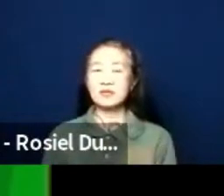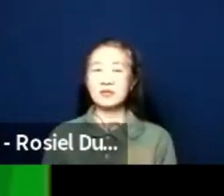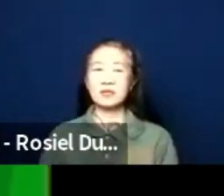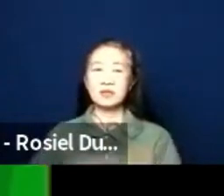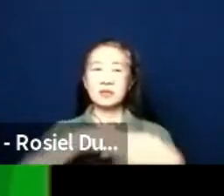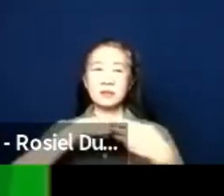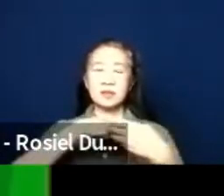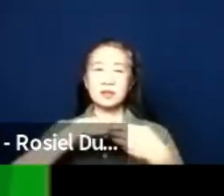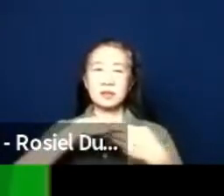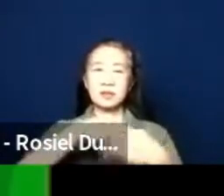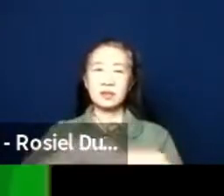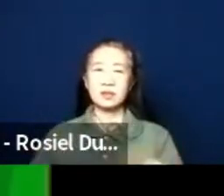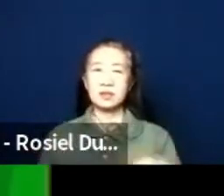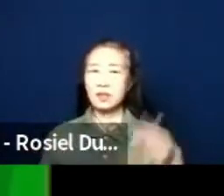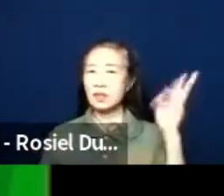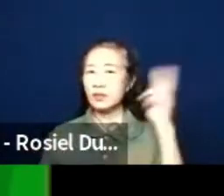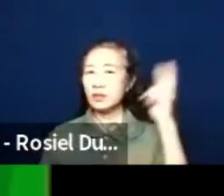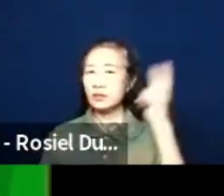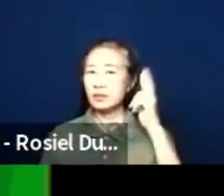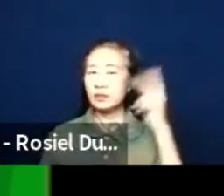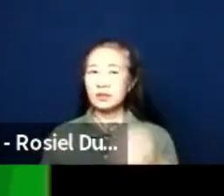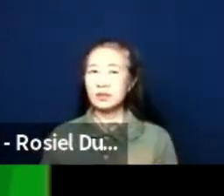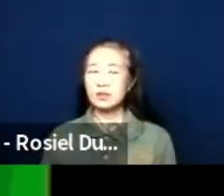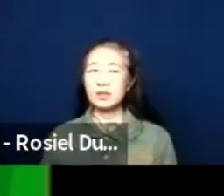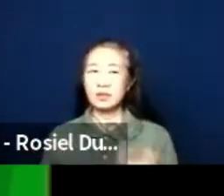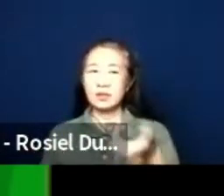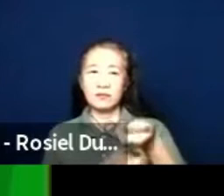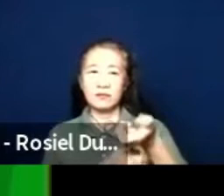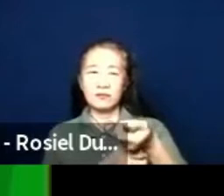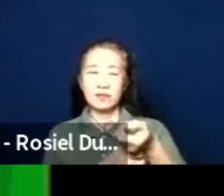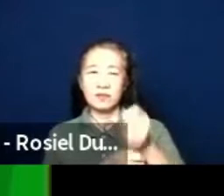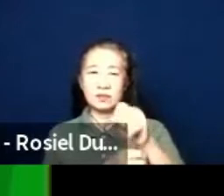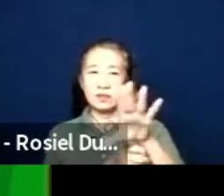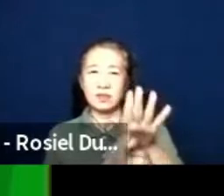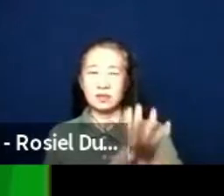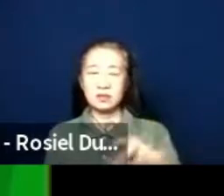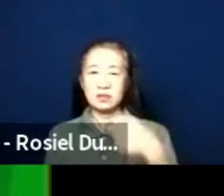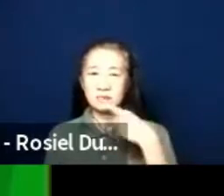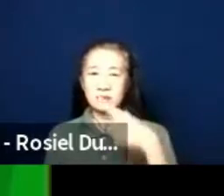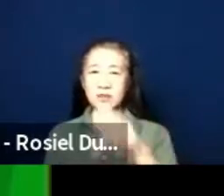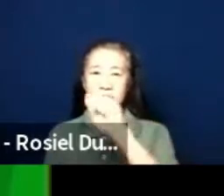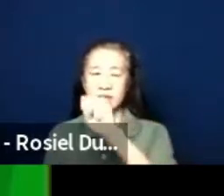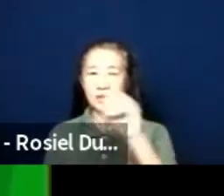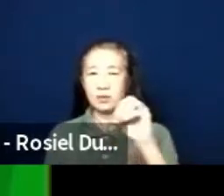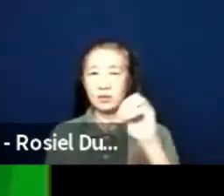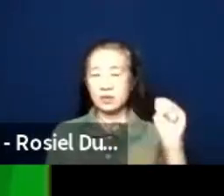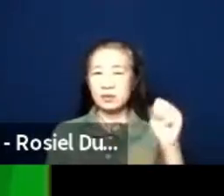Battery-powered or hand-crank radio. Flashlight to signal SOS or help.